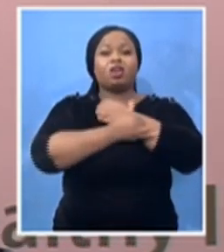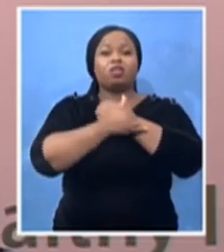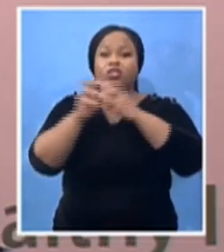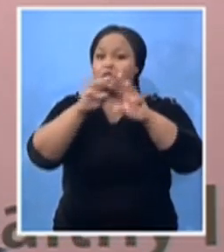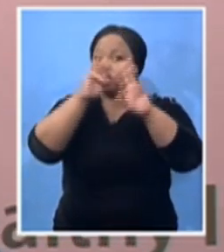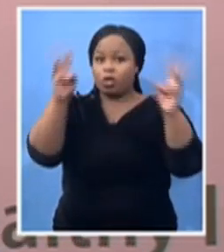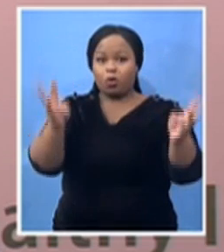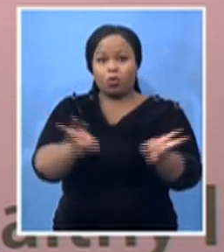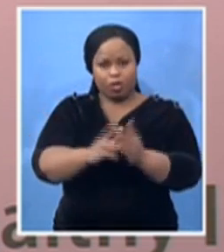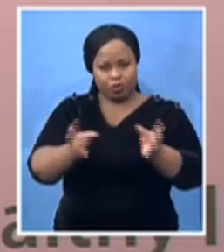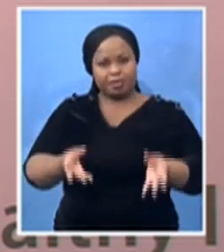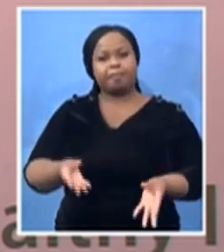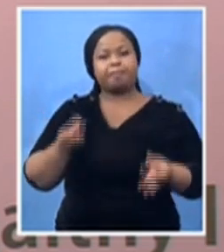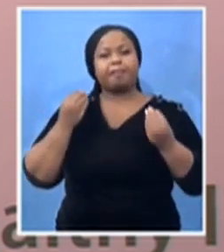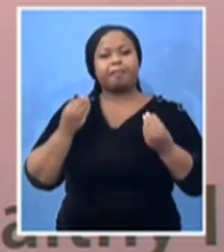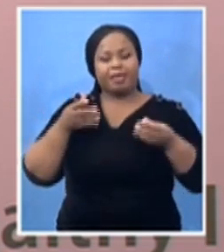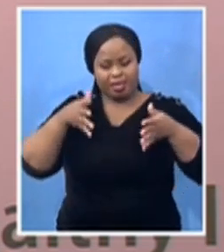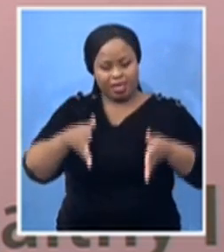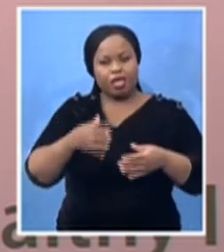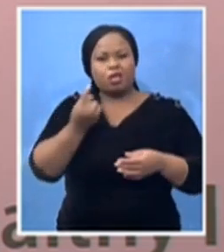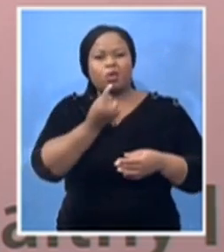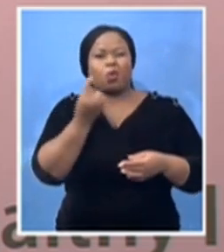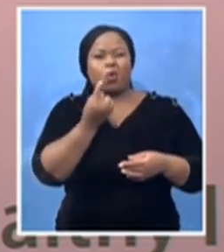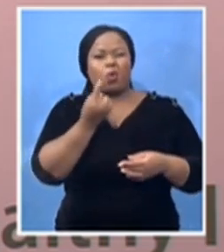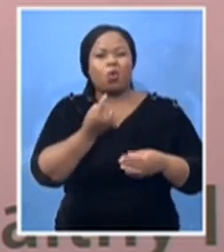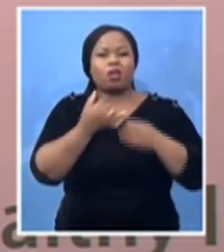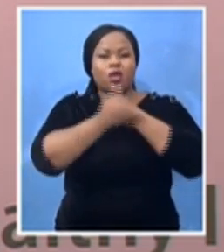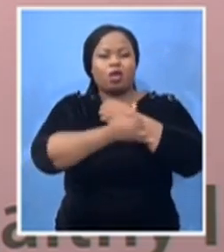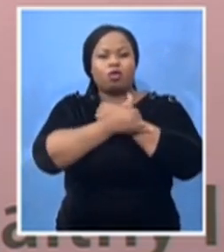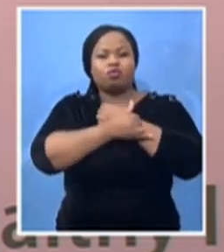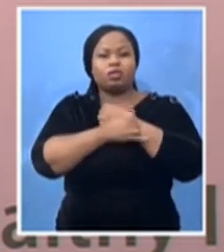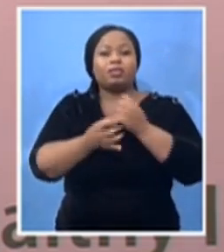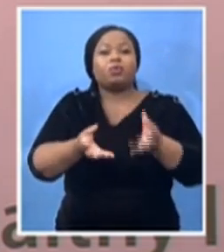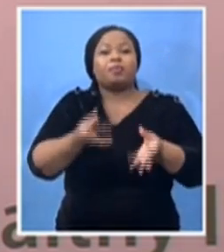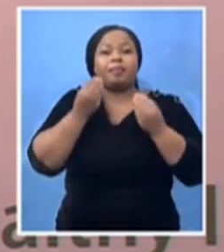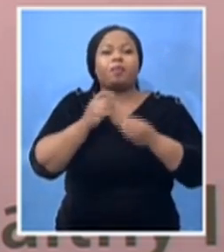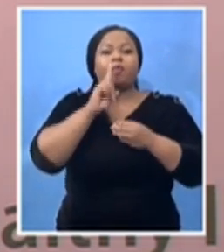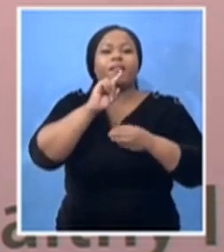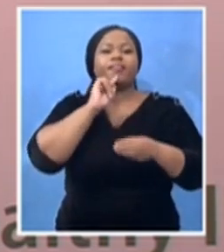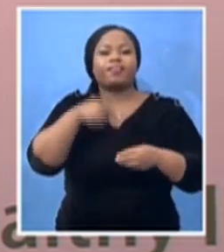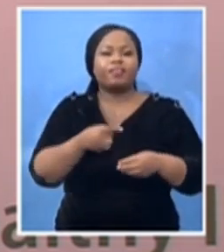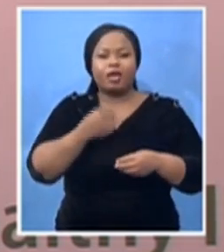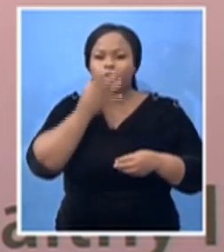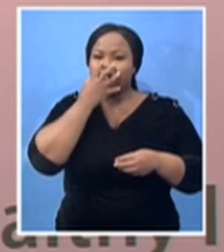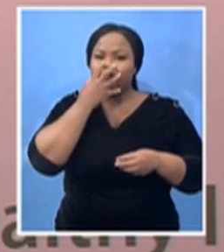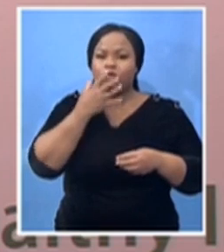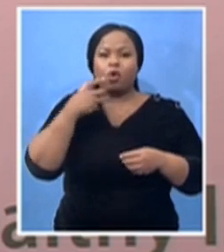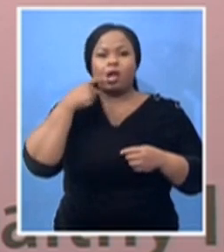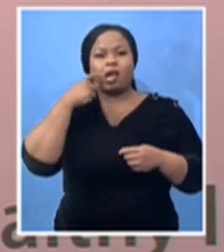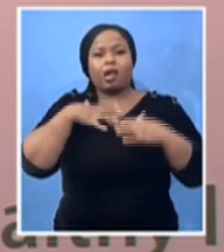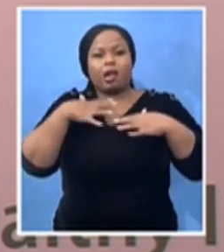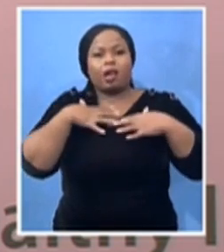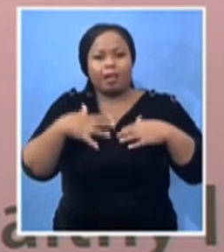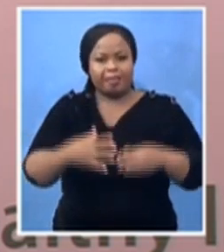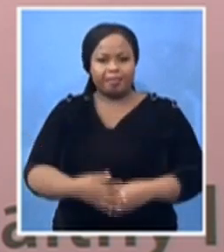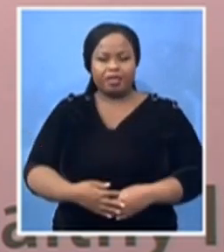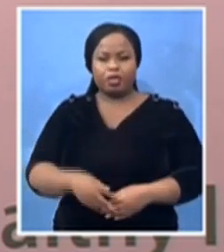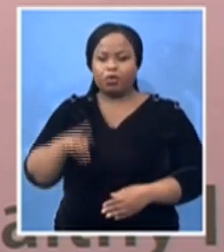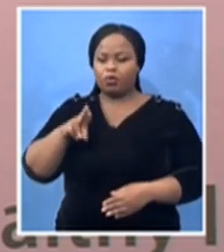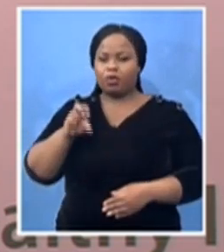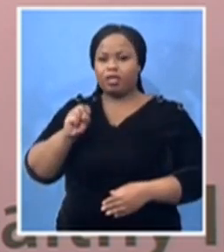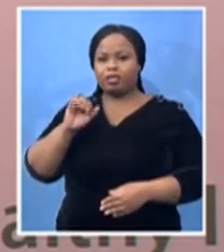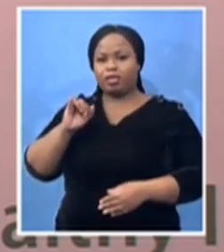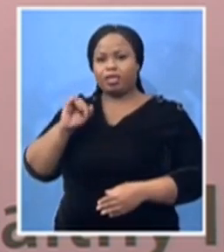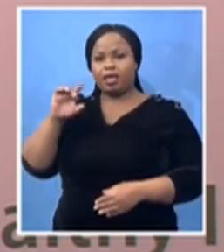country receiving 1,000. And how fitting it is that USAID has helmed this mission to provide